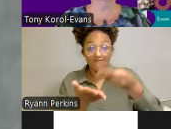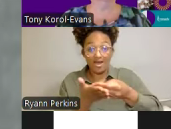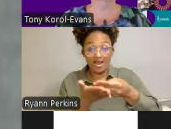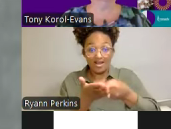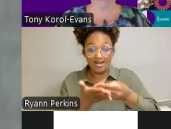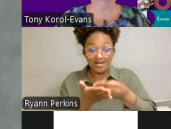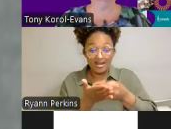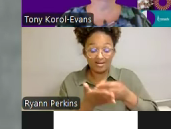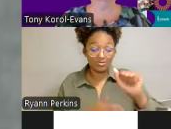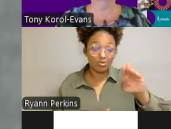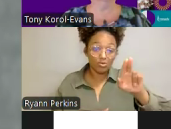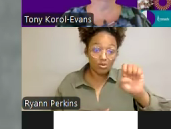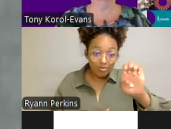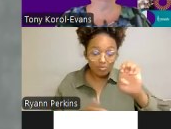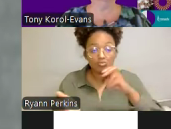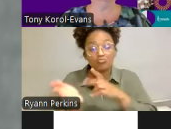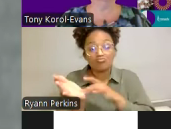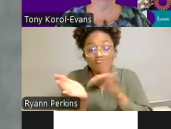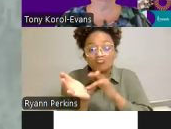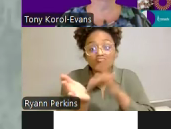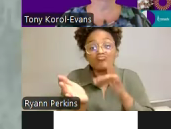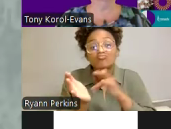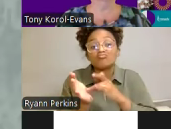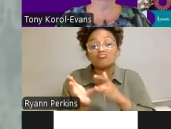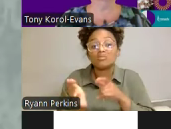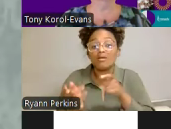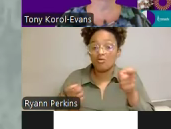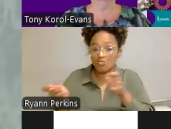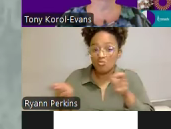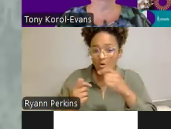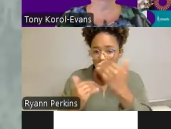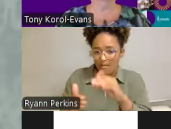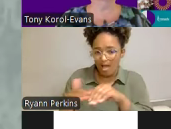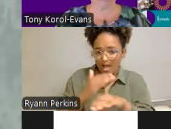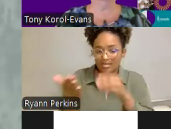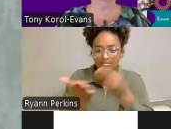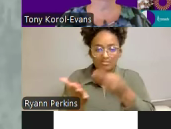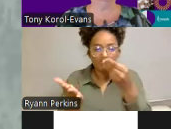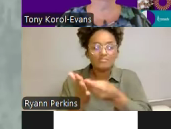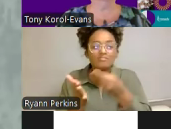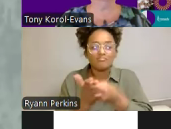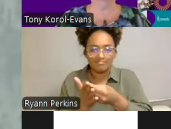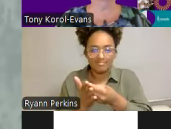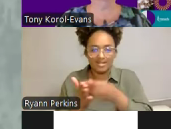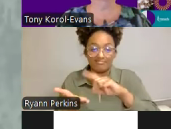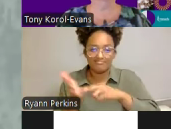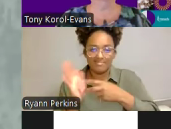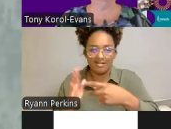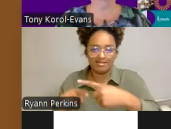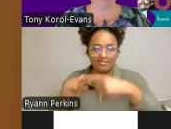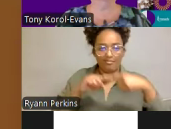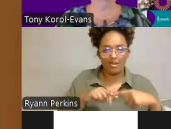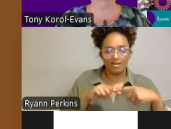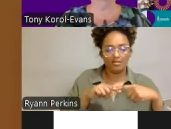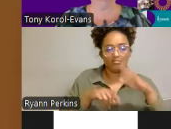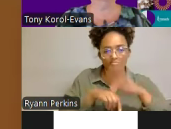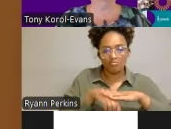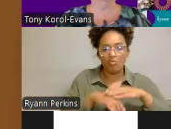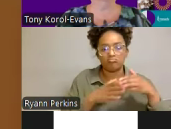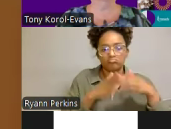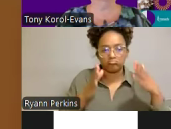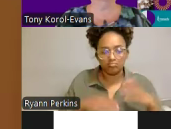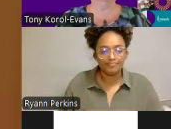access to money so that the partner will be dependent on them. One example would be if the person discouraged or disallowed the partner to work and